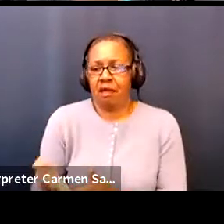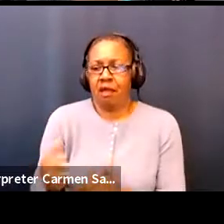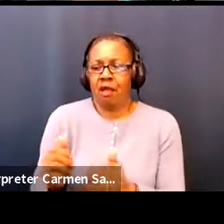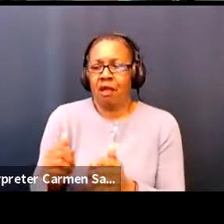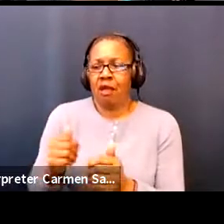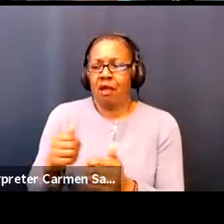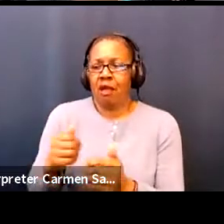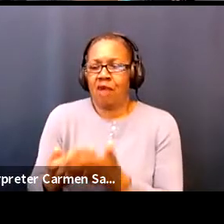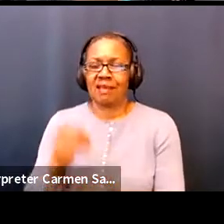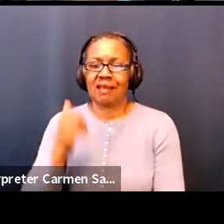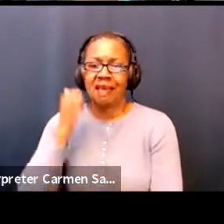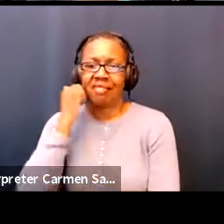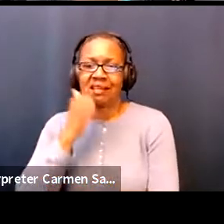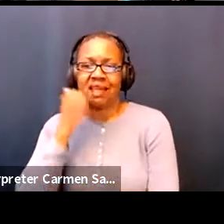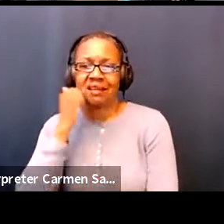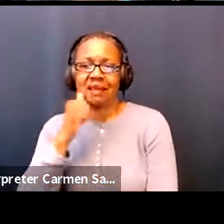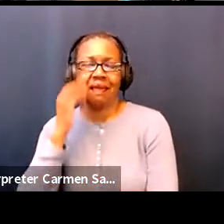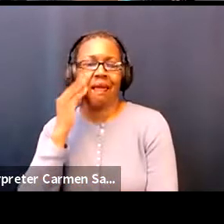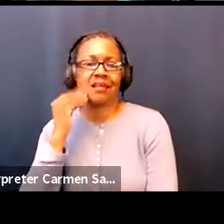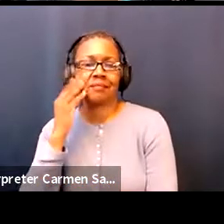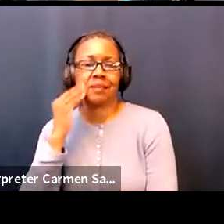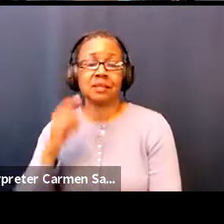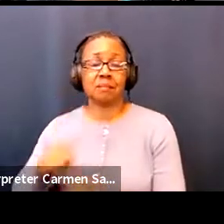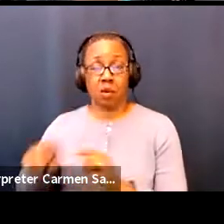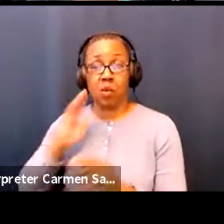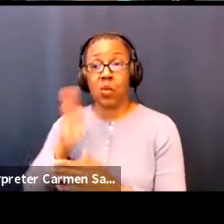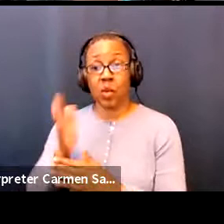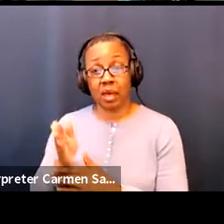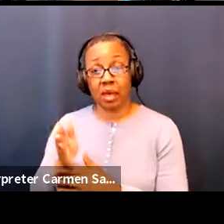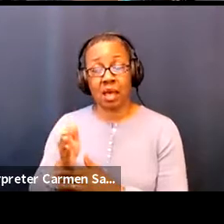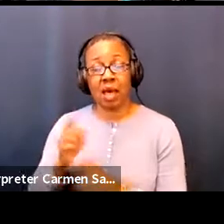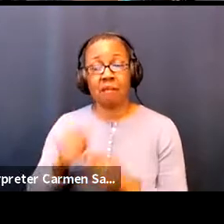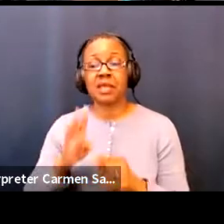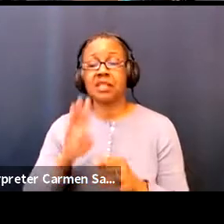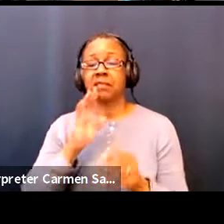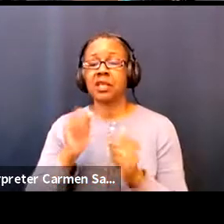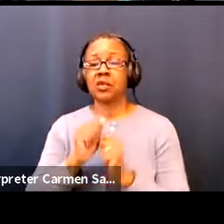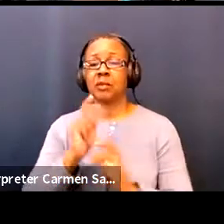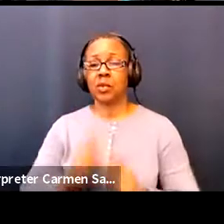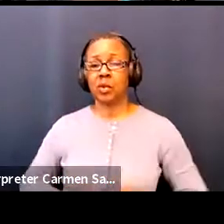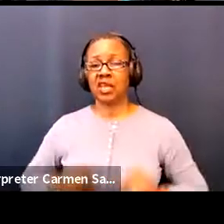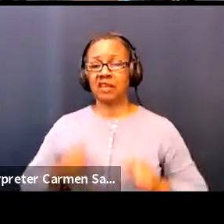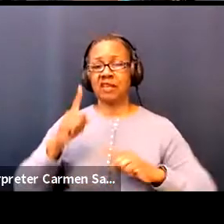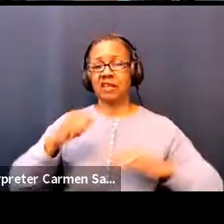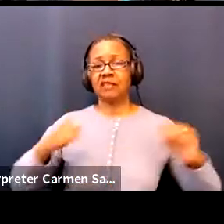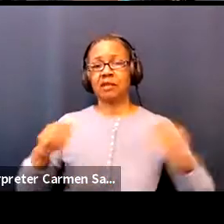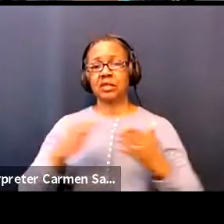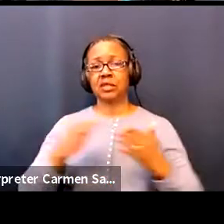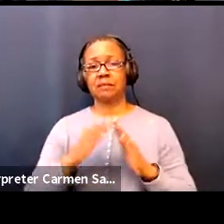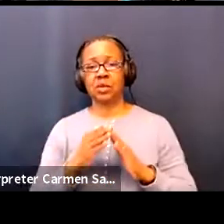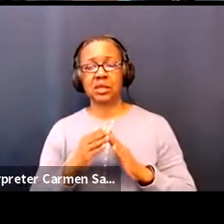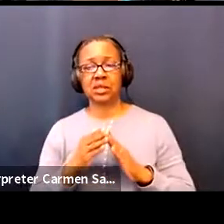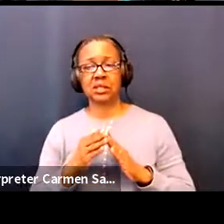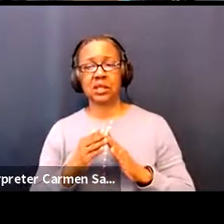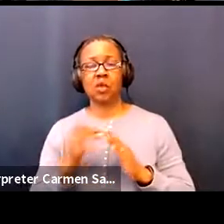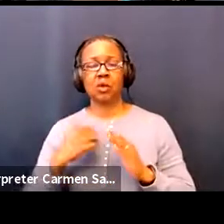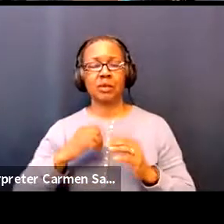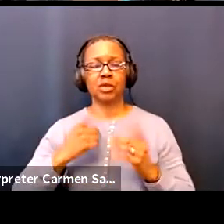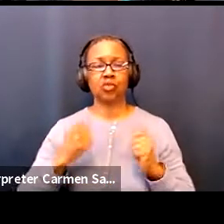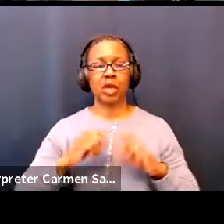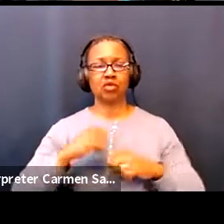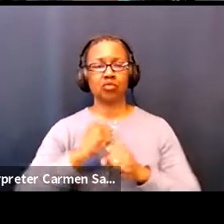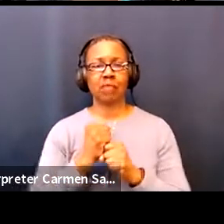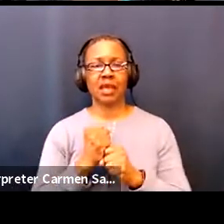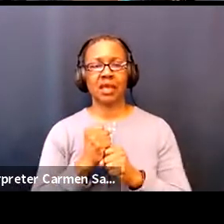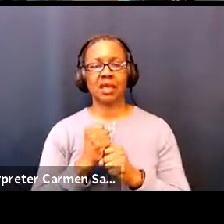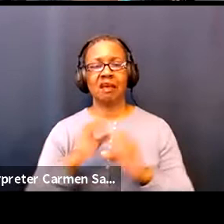want to get to, but by first speaking with community members, and we'll be focus groups and things of that nature to